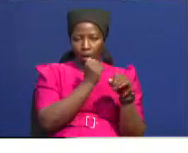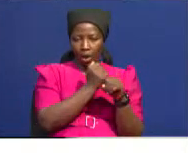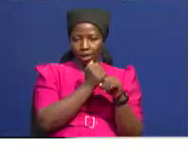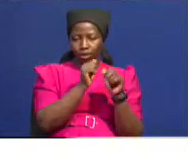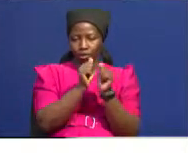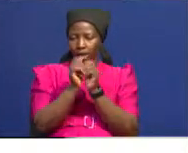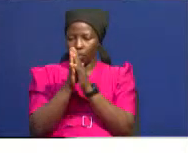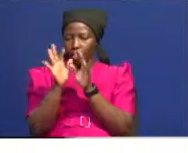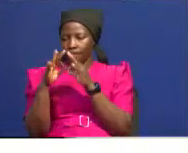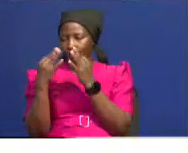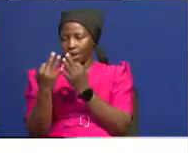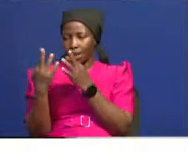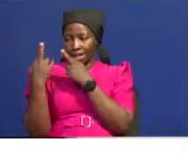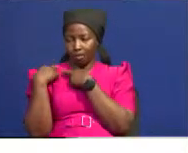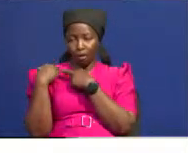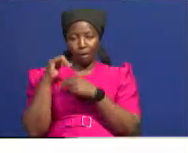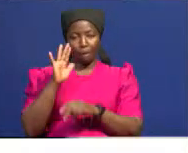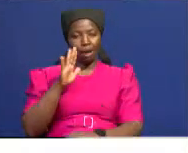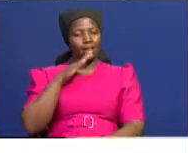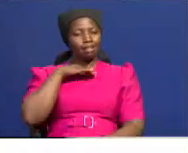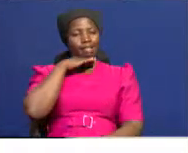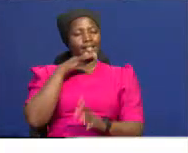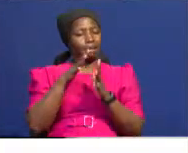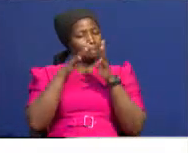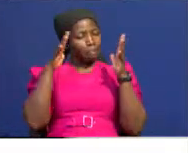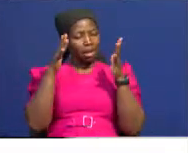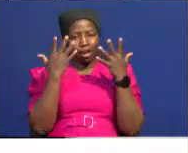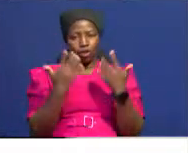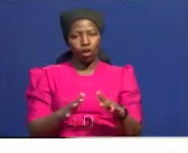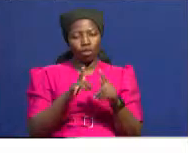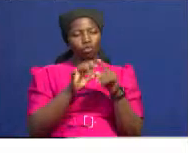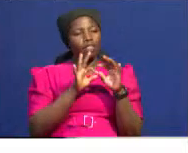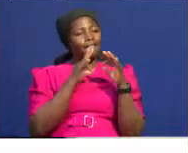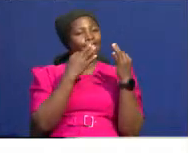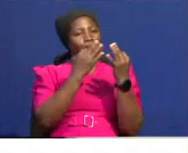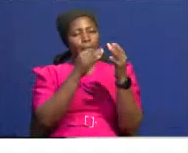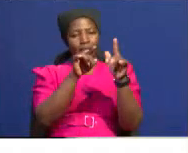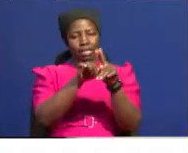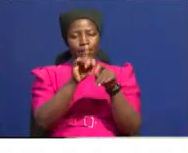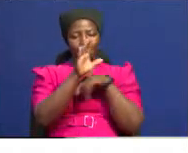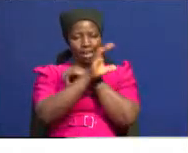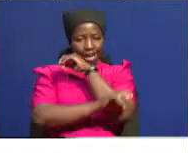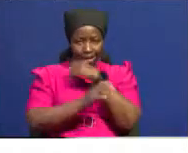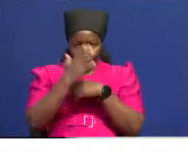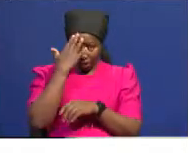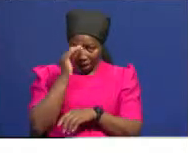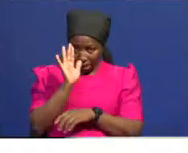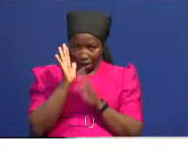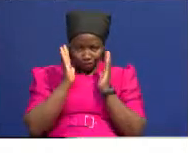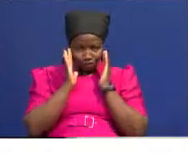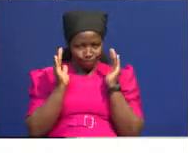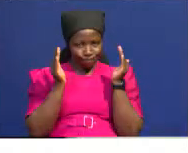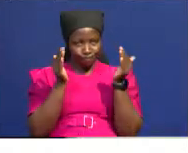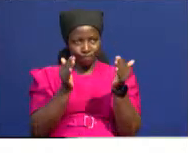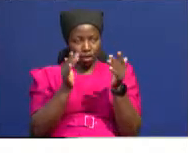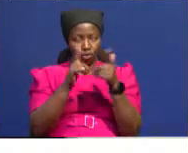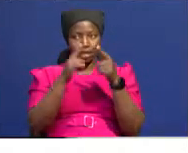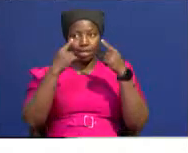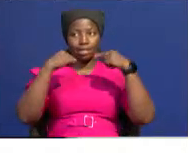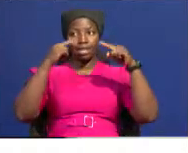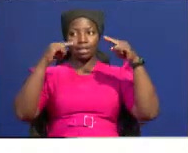departure was termed as a big loss, not just to the family, but to the country, owing to his commitment to the military's